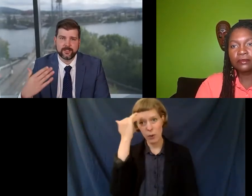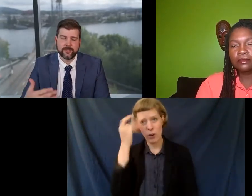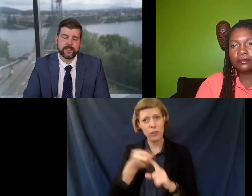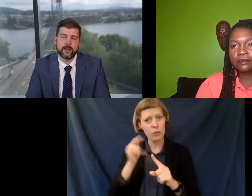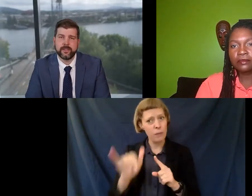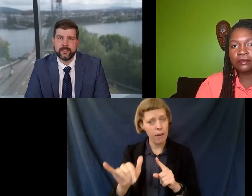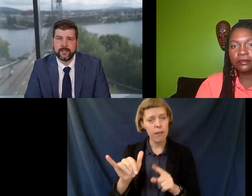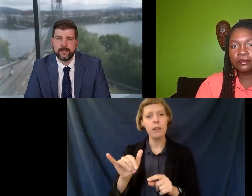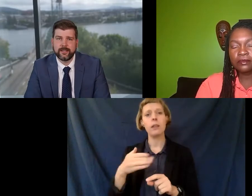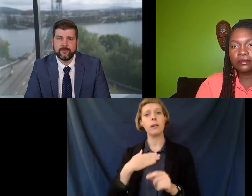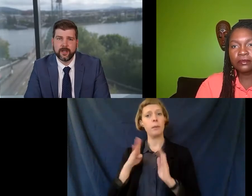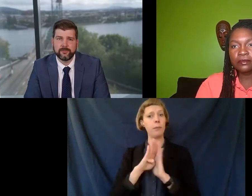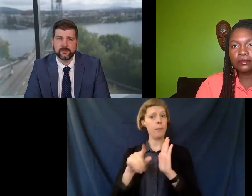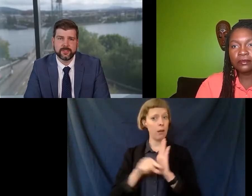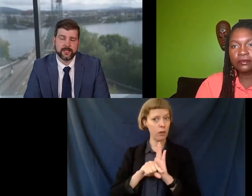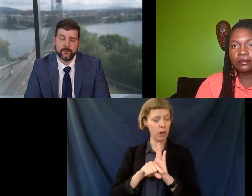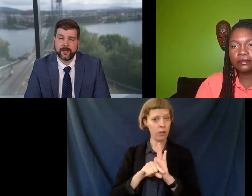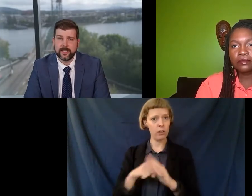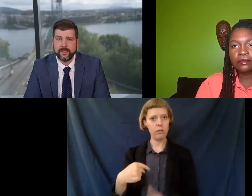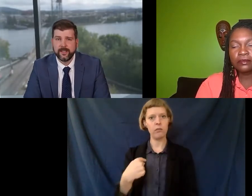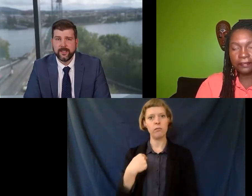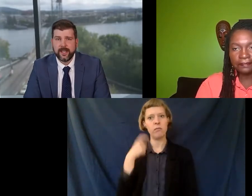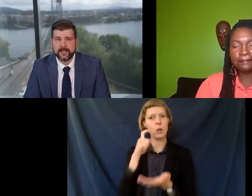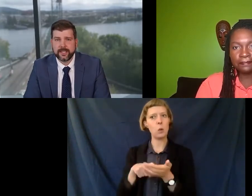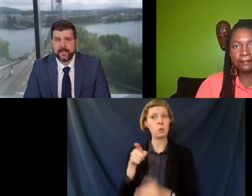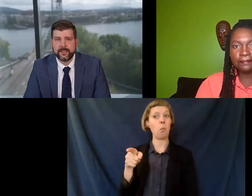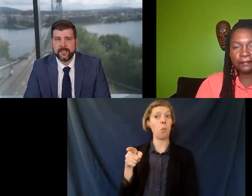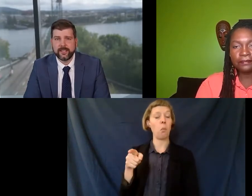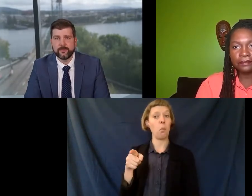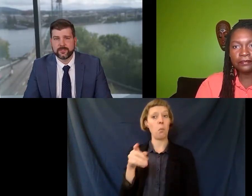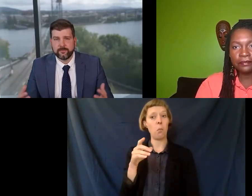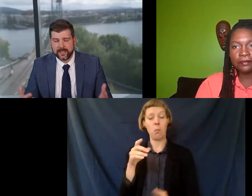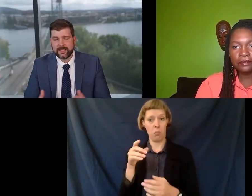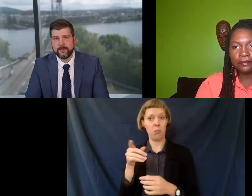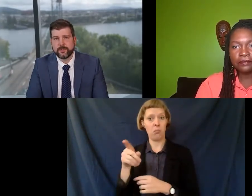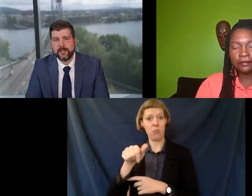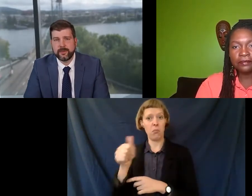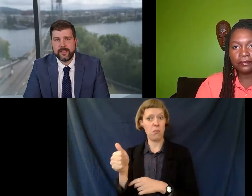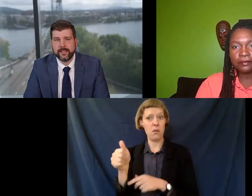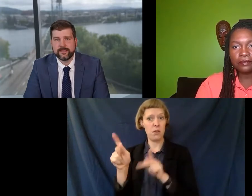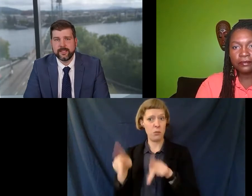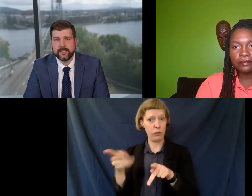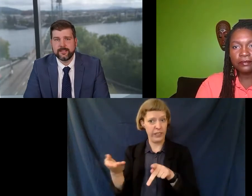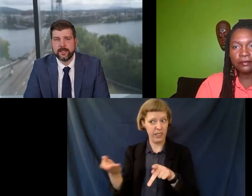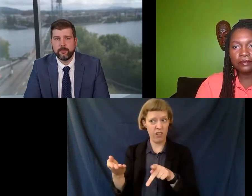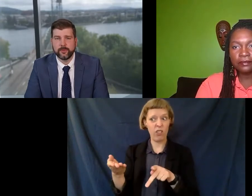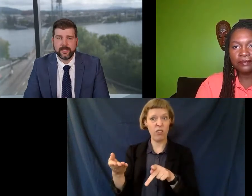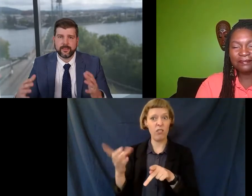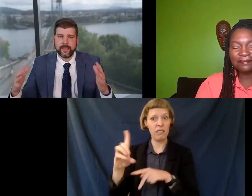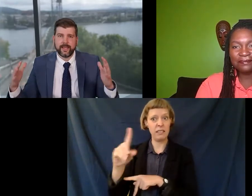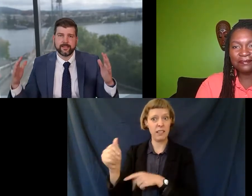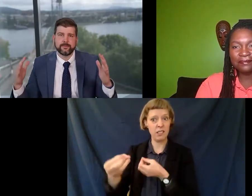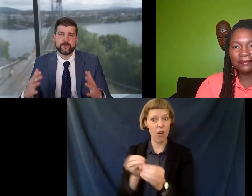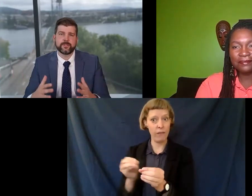the current incumbent of the office was not going to run again, I decided that it was my time to raise my hand and